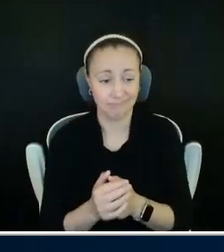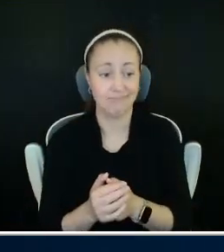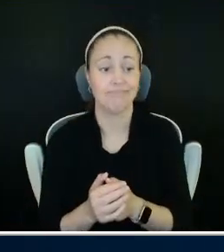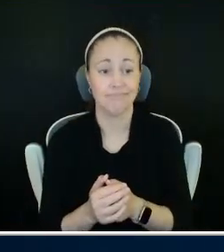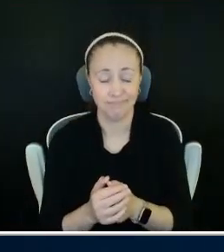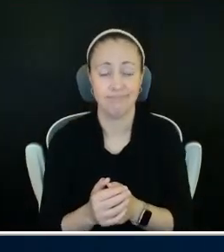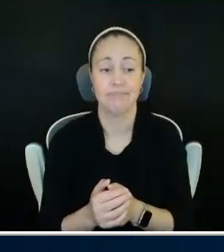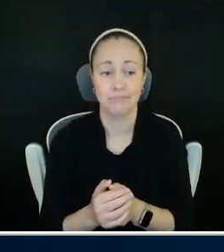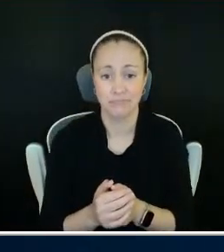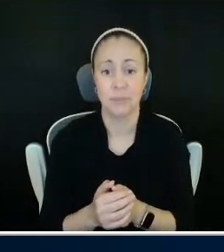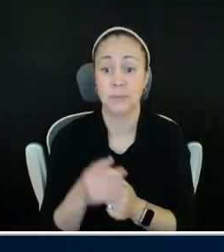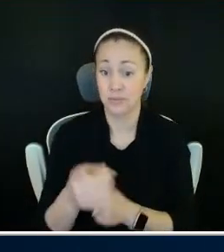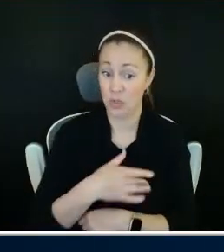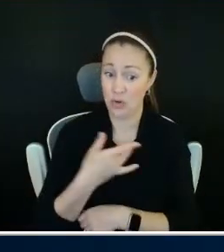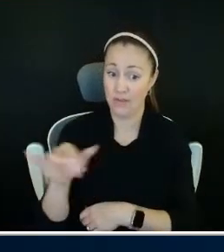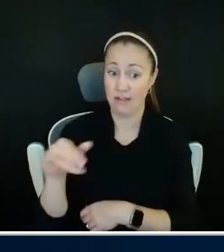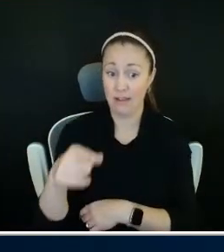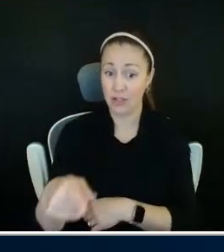like you're on track for that?